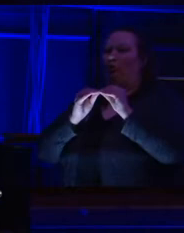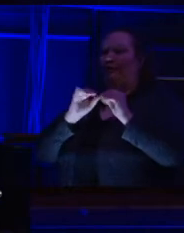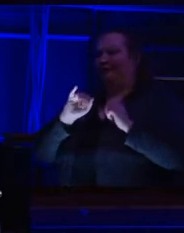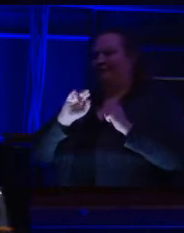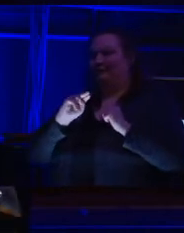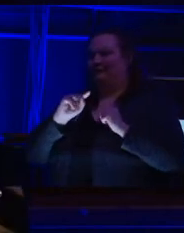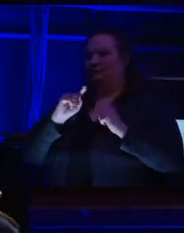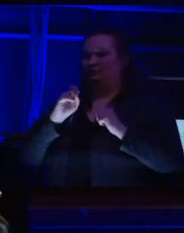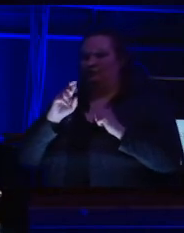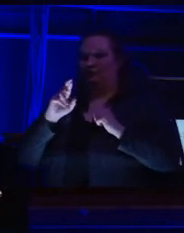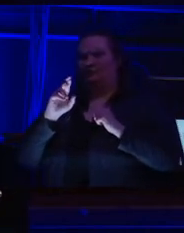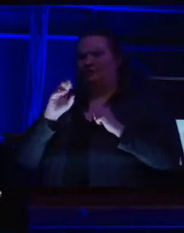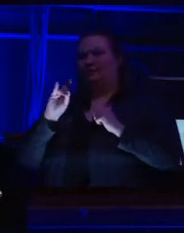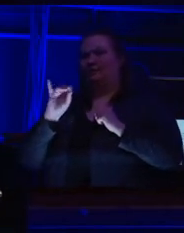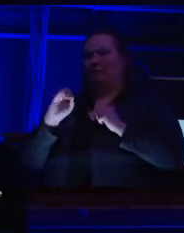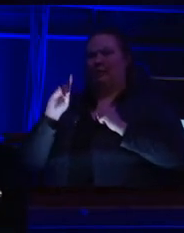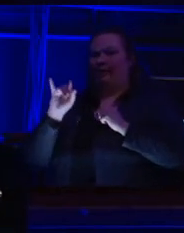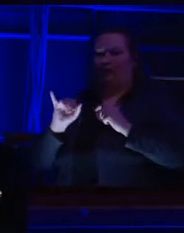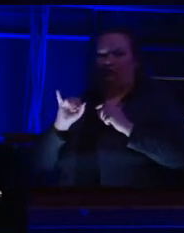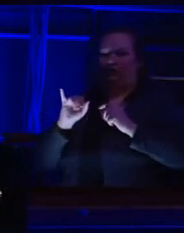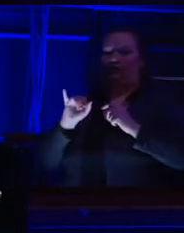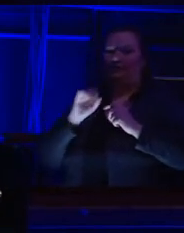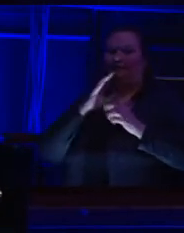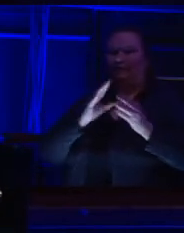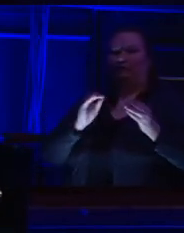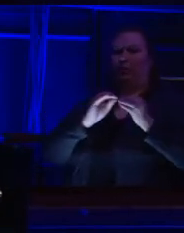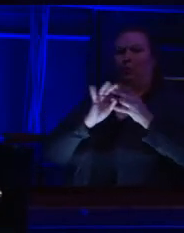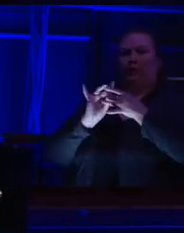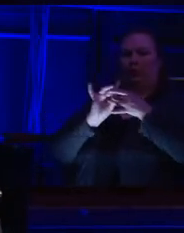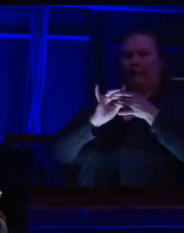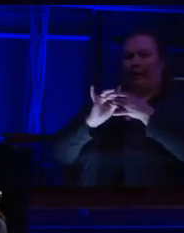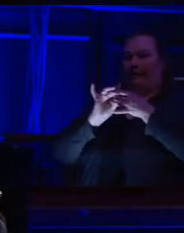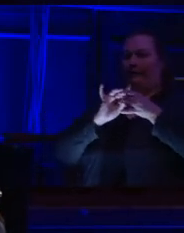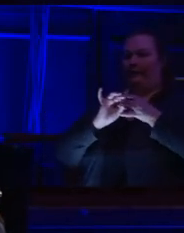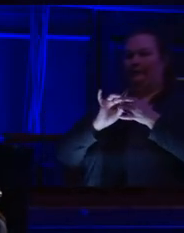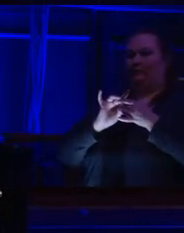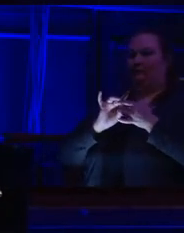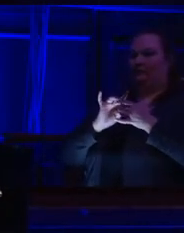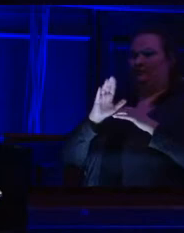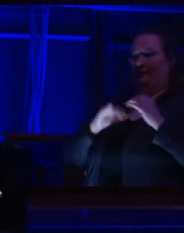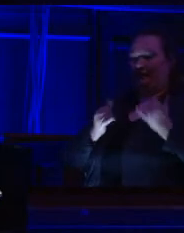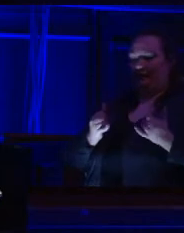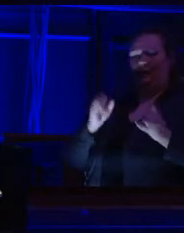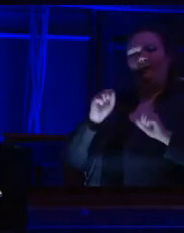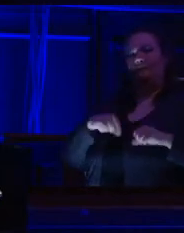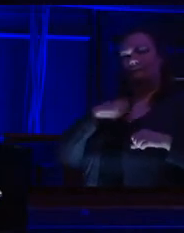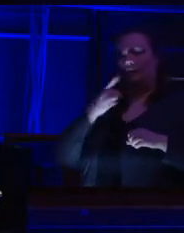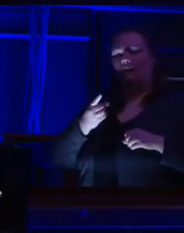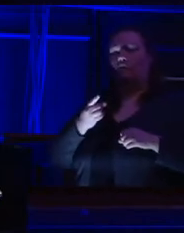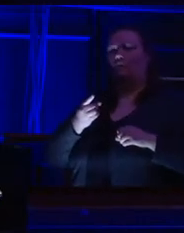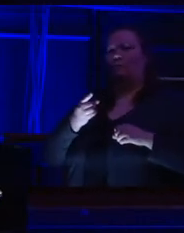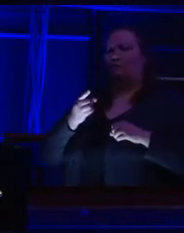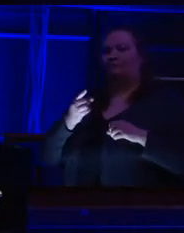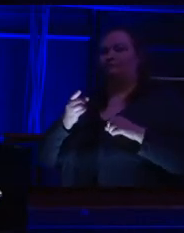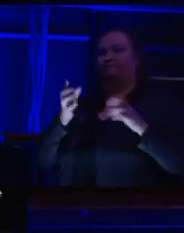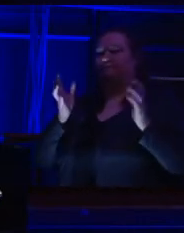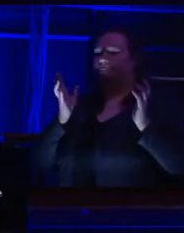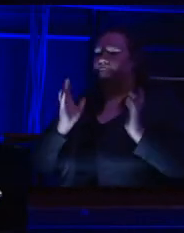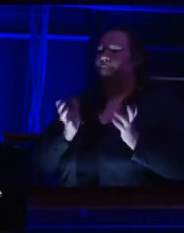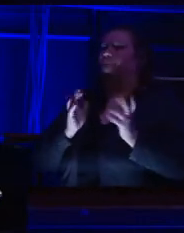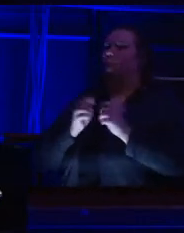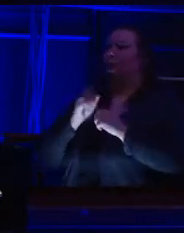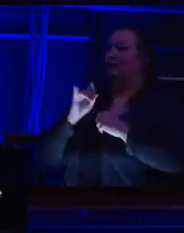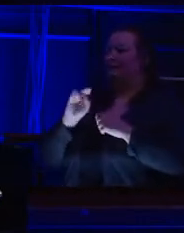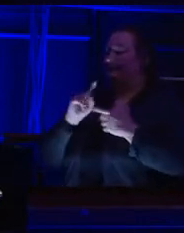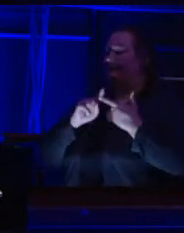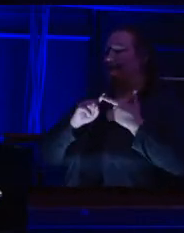interdisciplinary, even more interconnected than we are. And I can tell you, in speaking to the deans and heads and